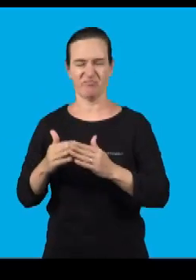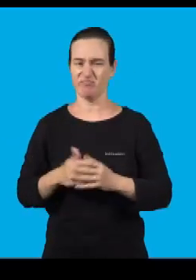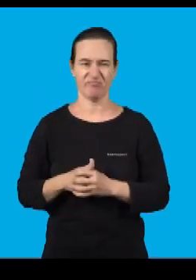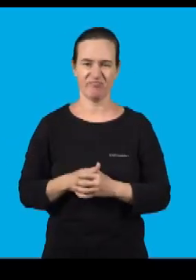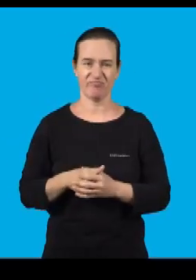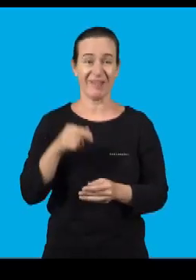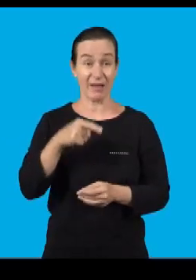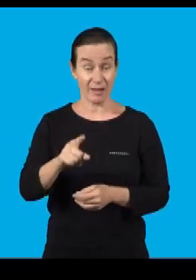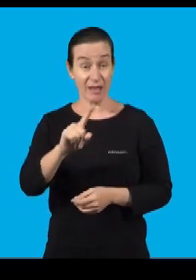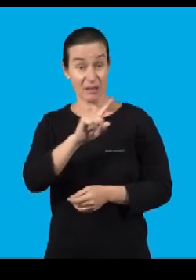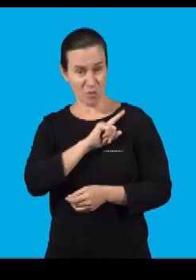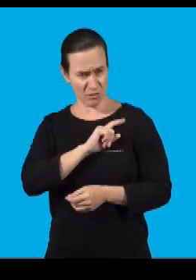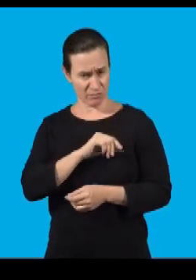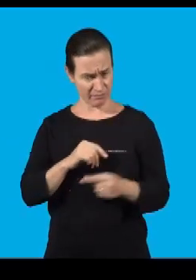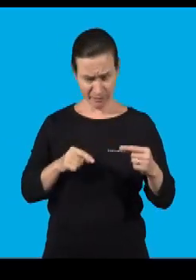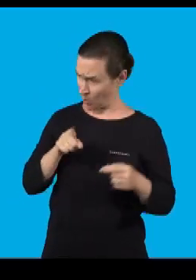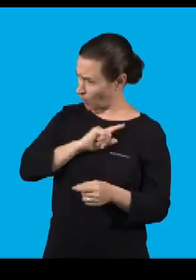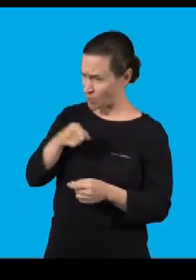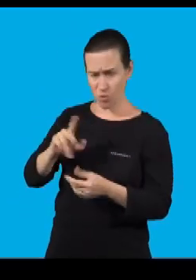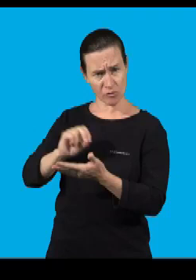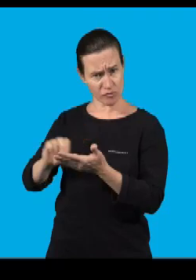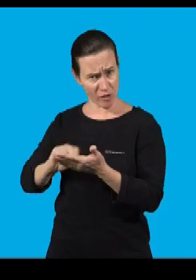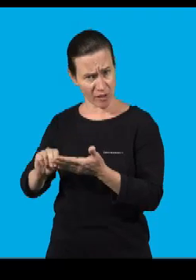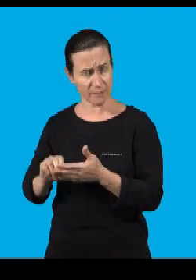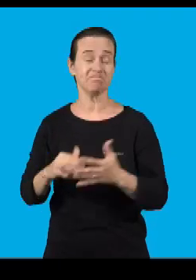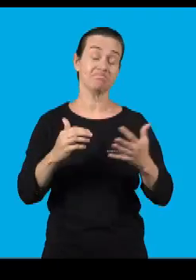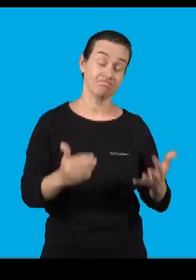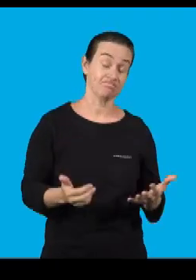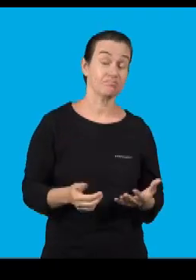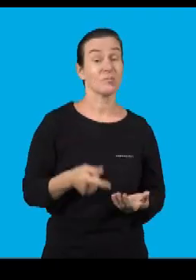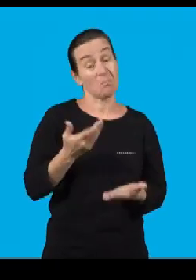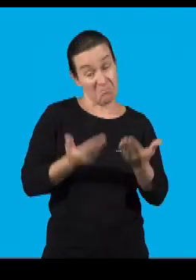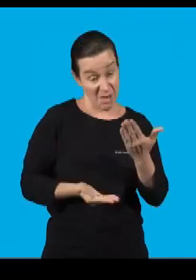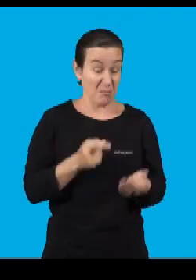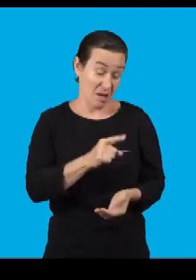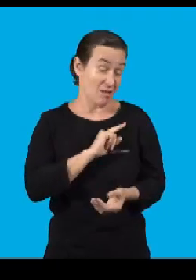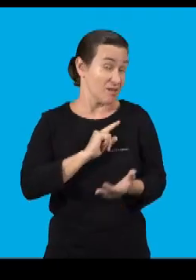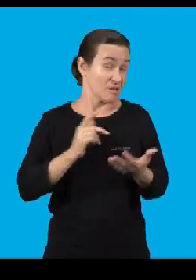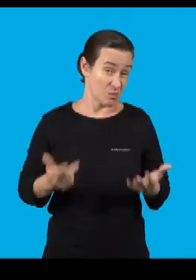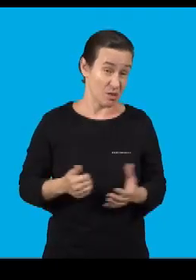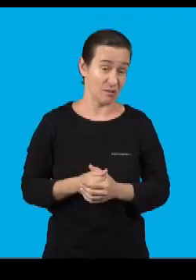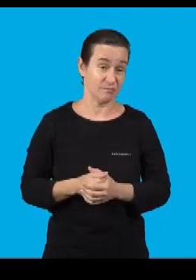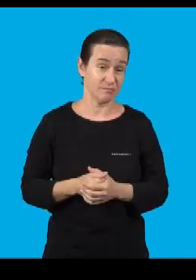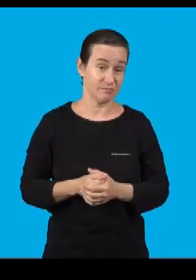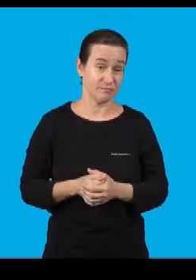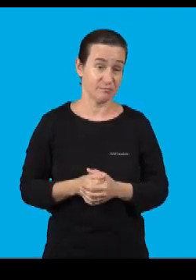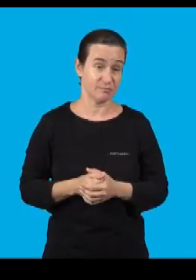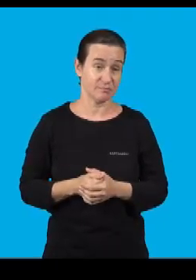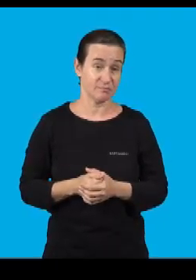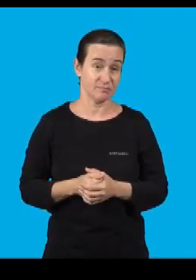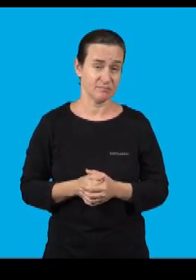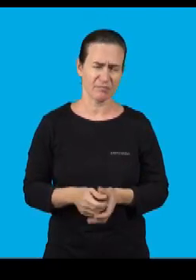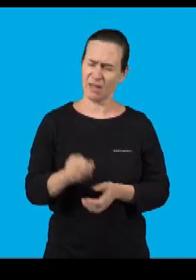did not write anymore? Well, it could be the reason that, and your wife